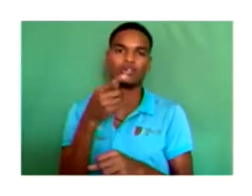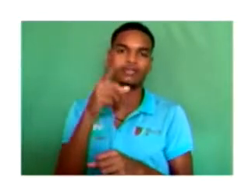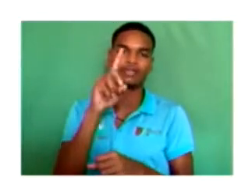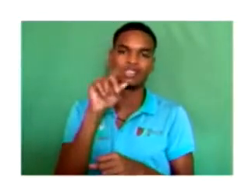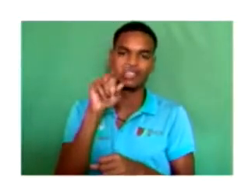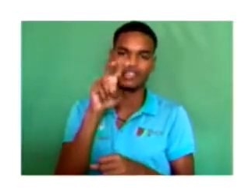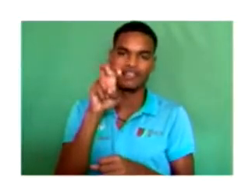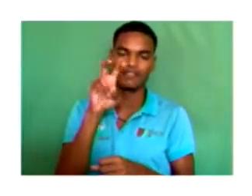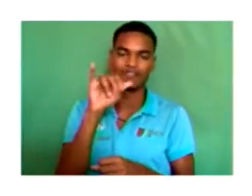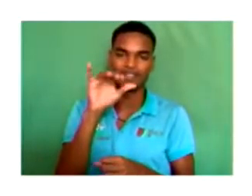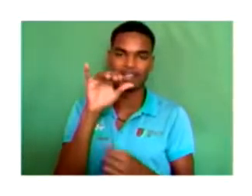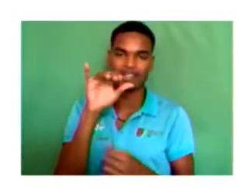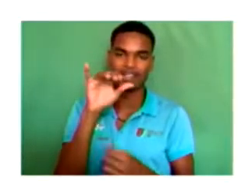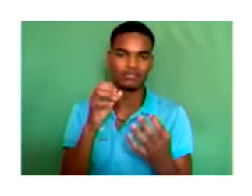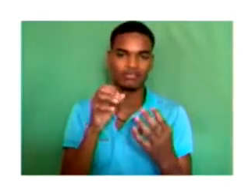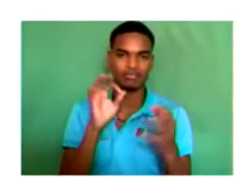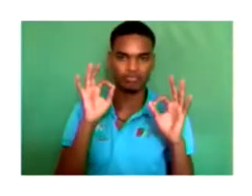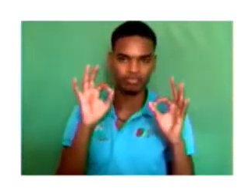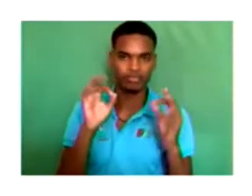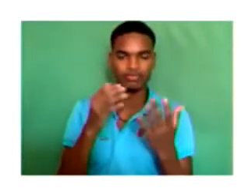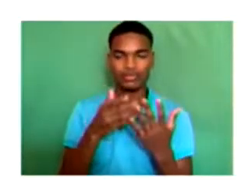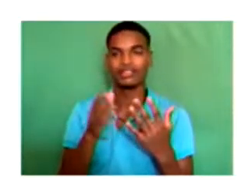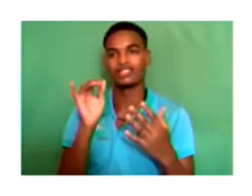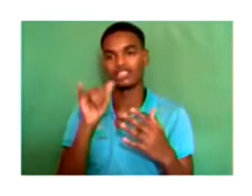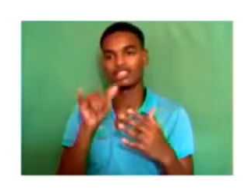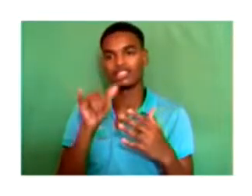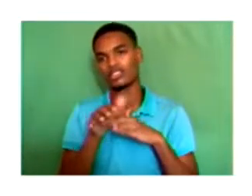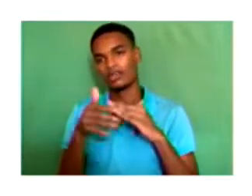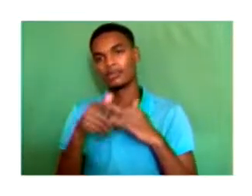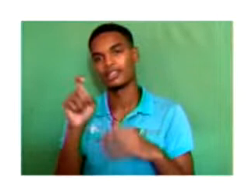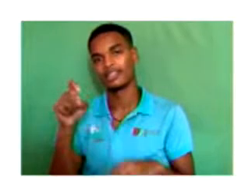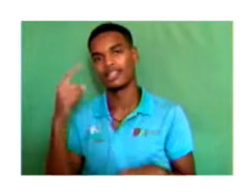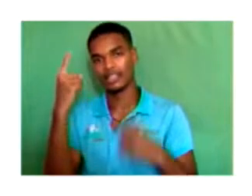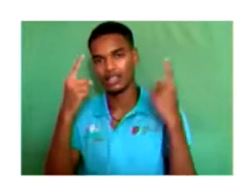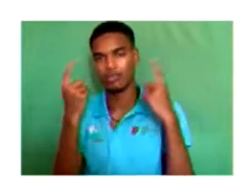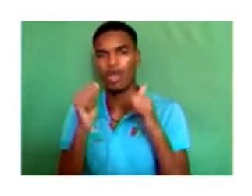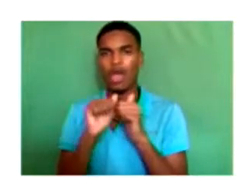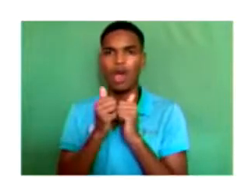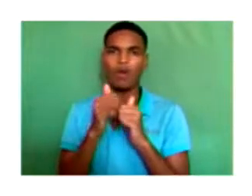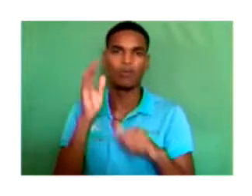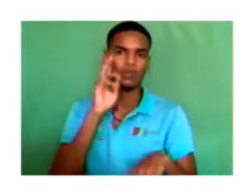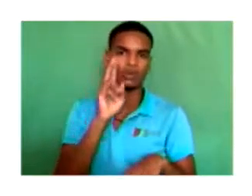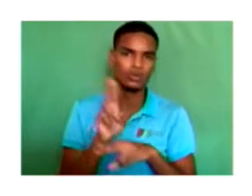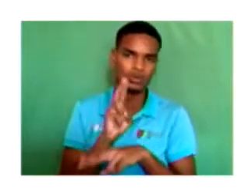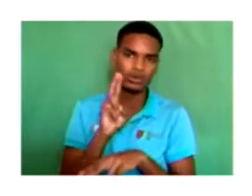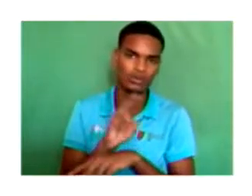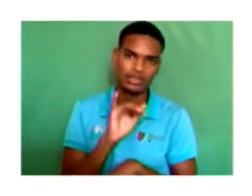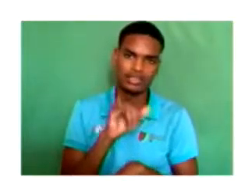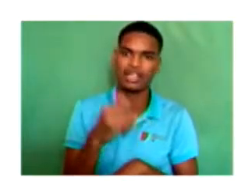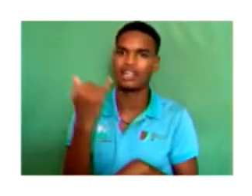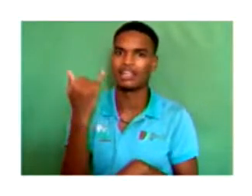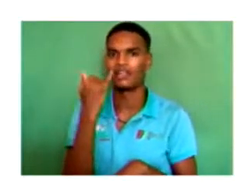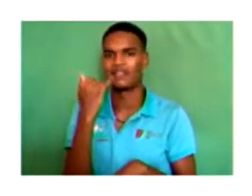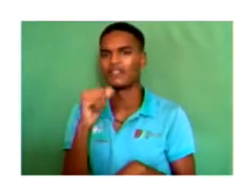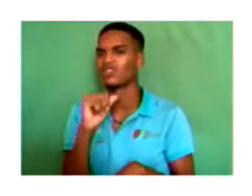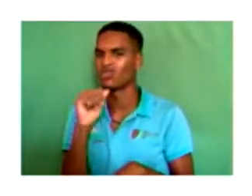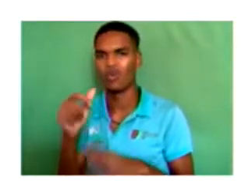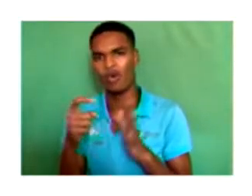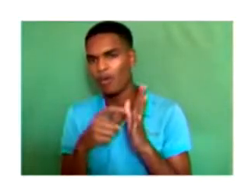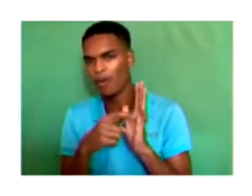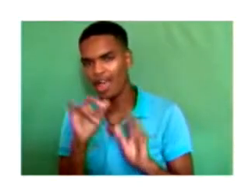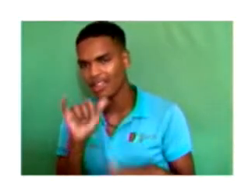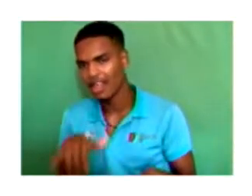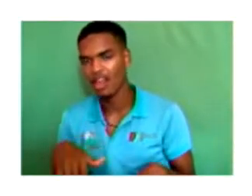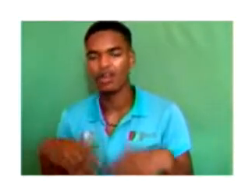something that Jamaica needs to think about. How is it going to use that? Is it not going to require that? There